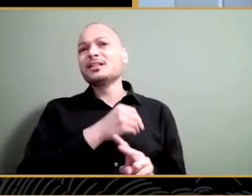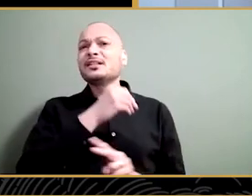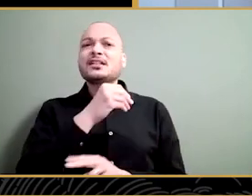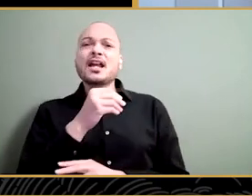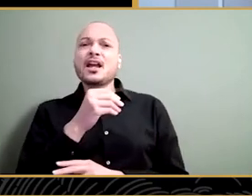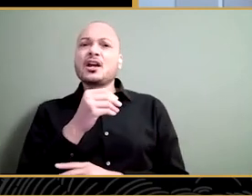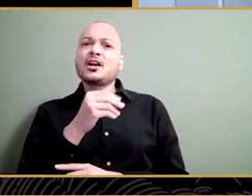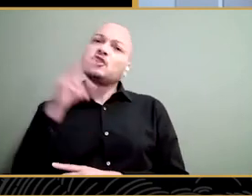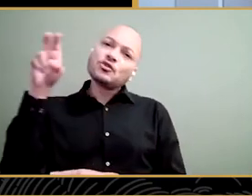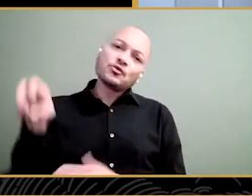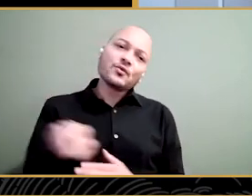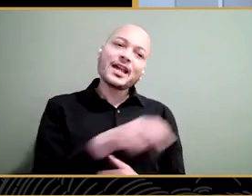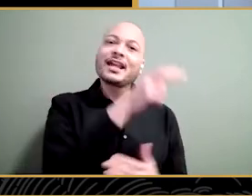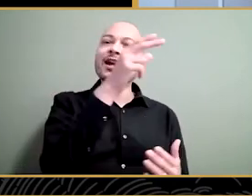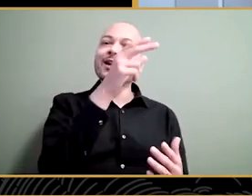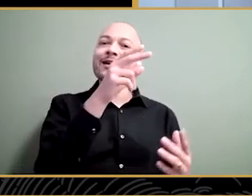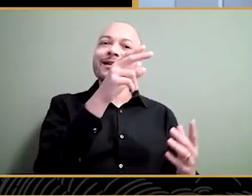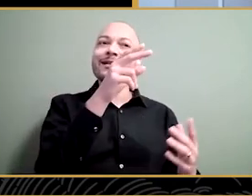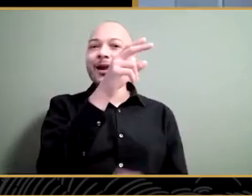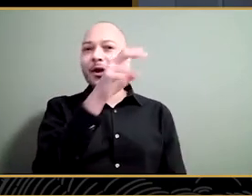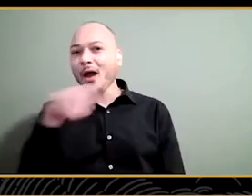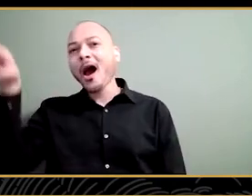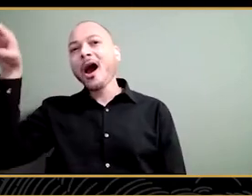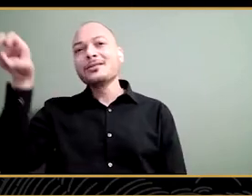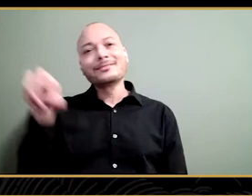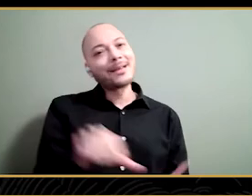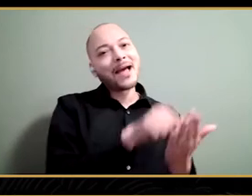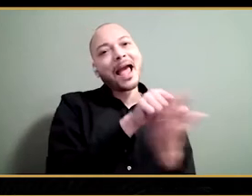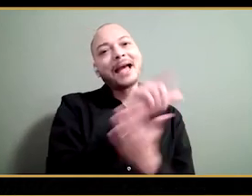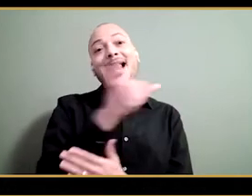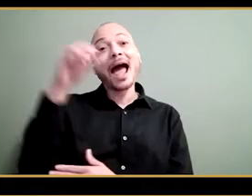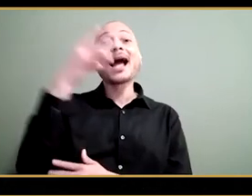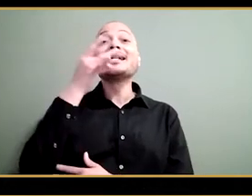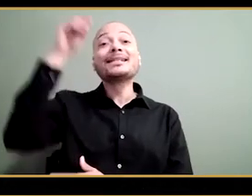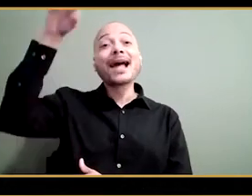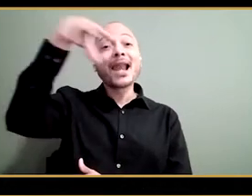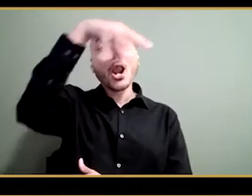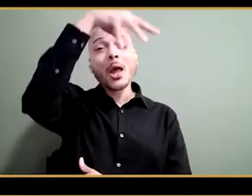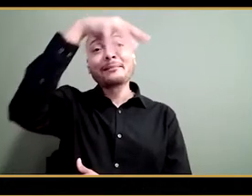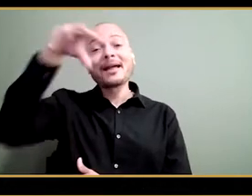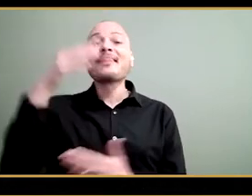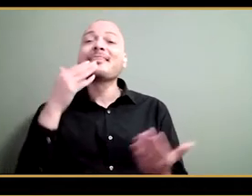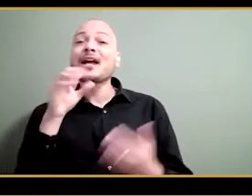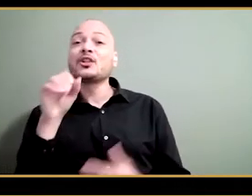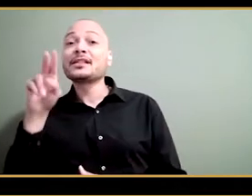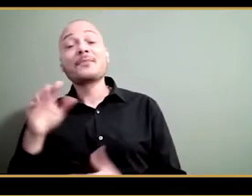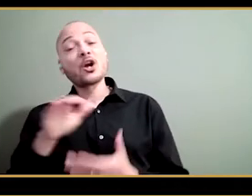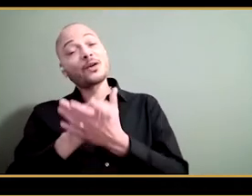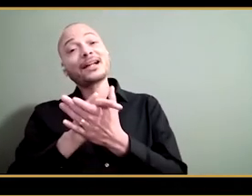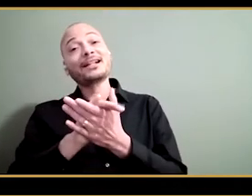indeed like a chandelier. Thank you, Simon. Congratulations again to this year's Ruth Lilly and Dorothy